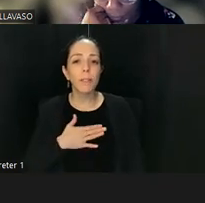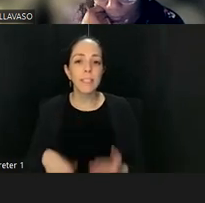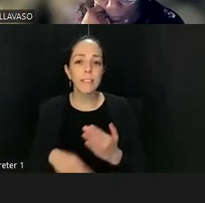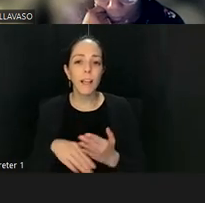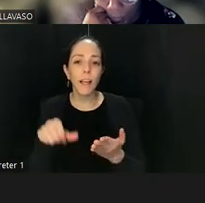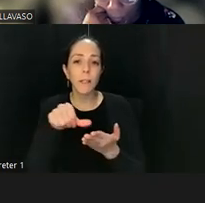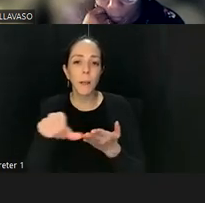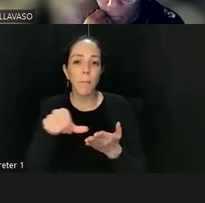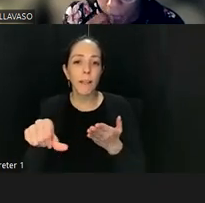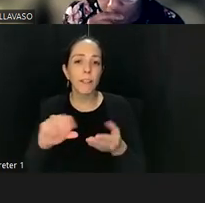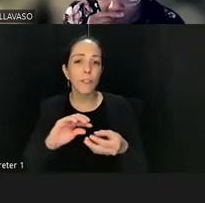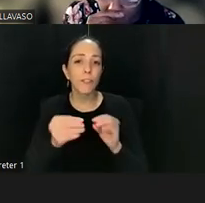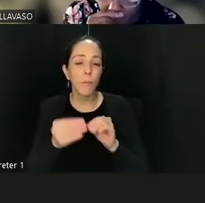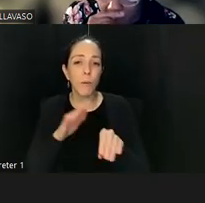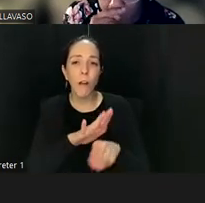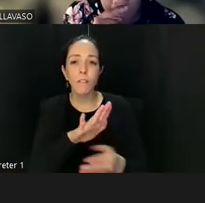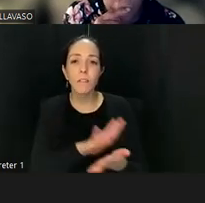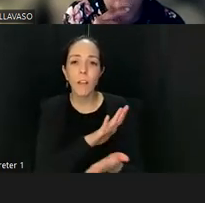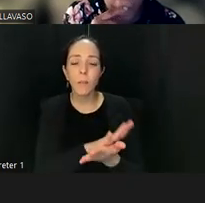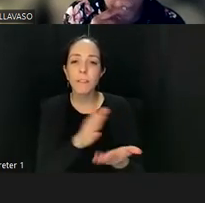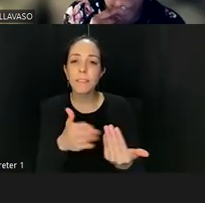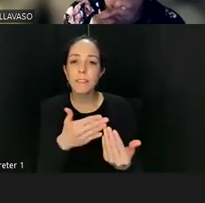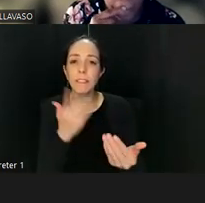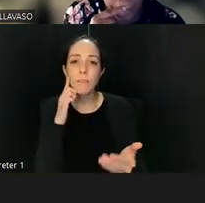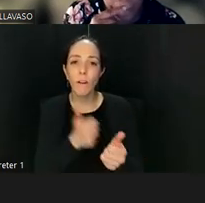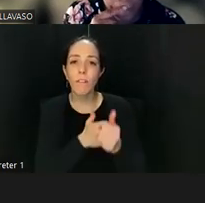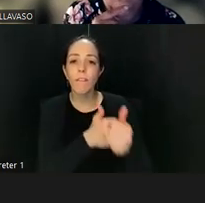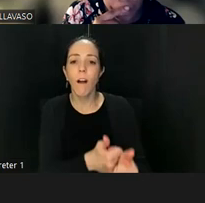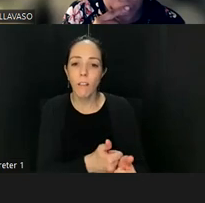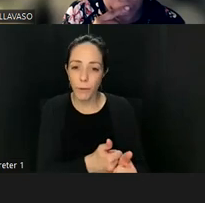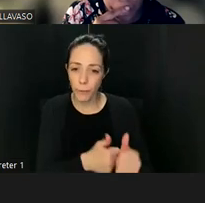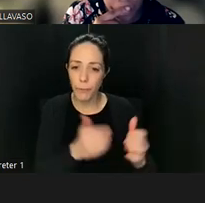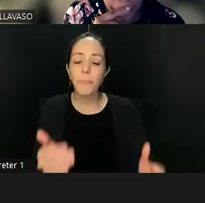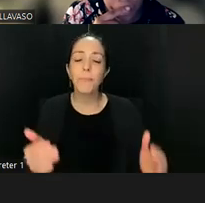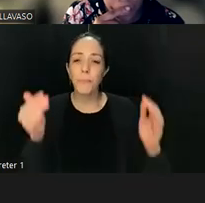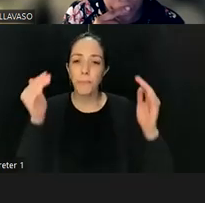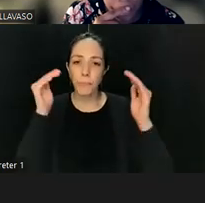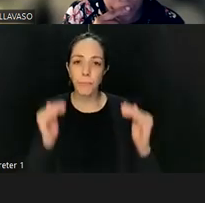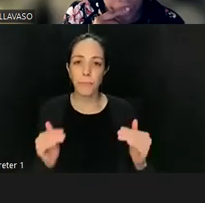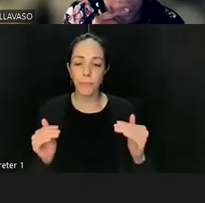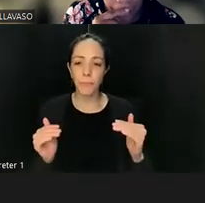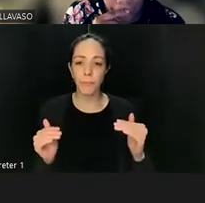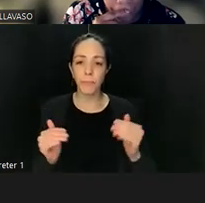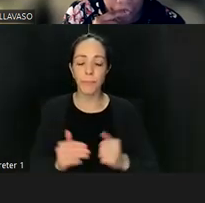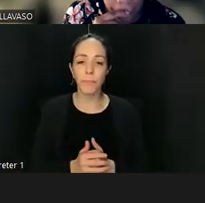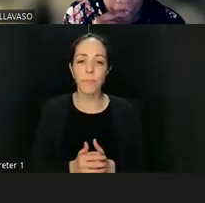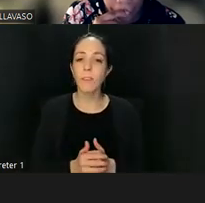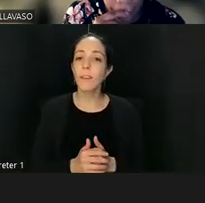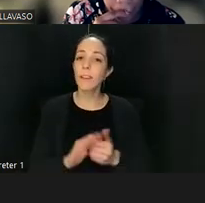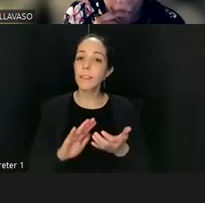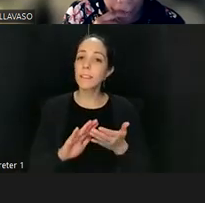well. So there was one thing where it talked about the city